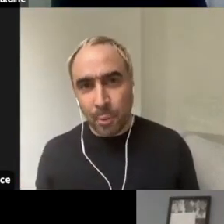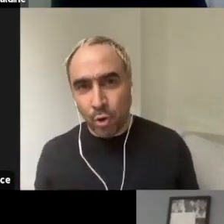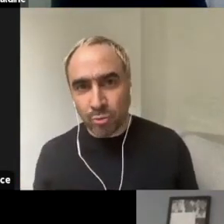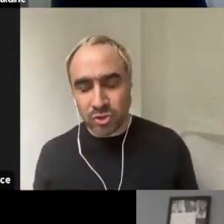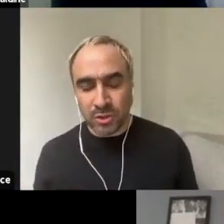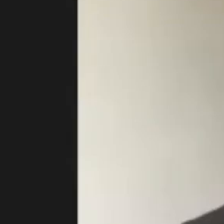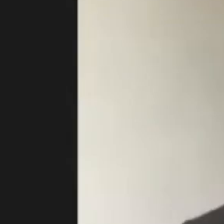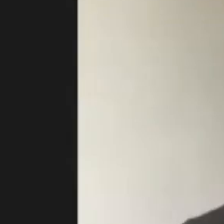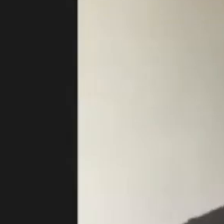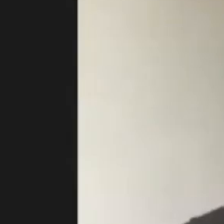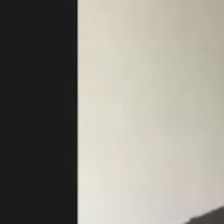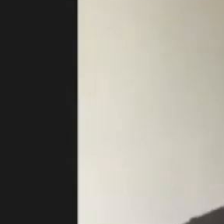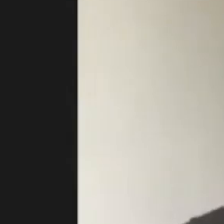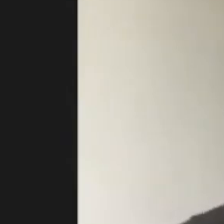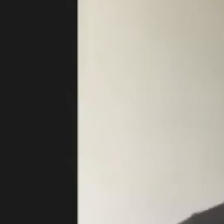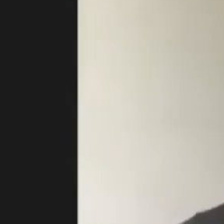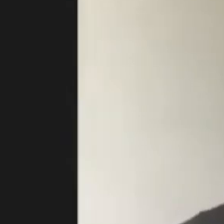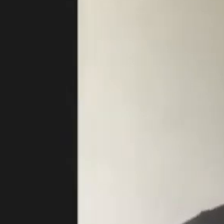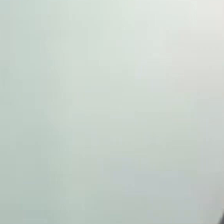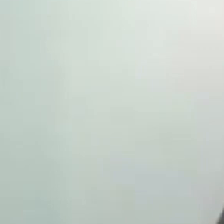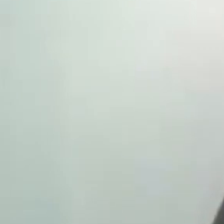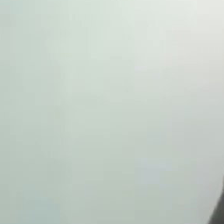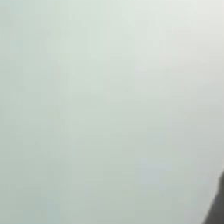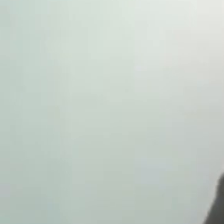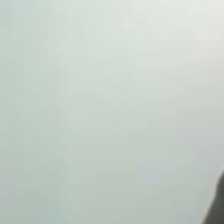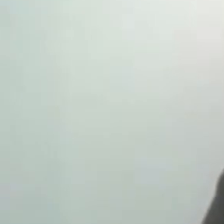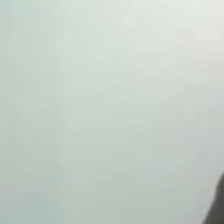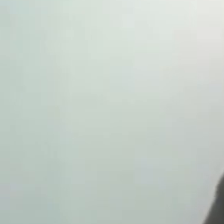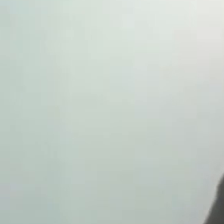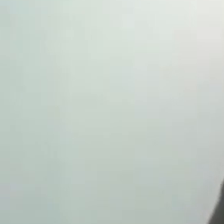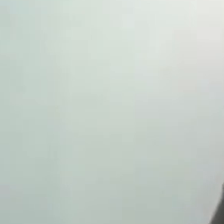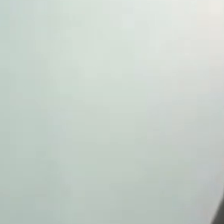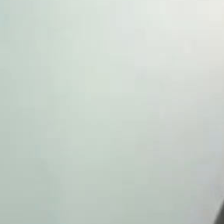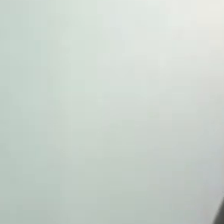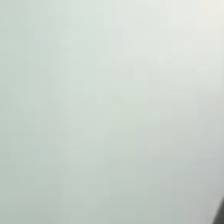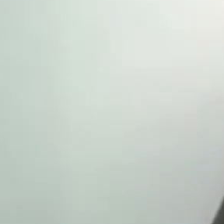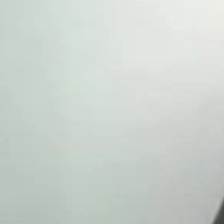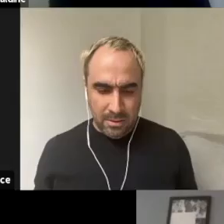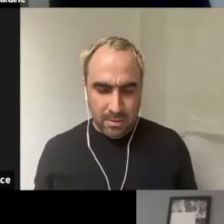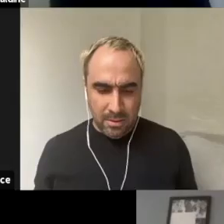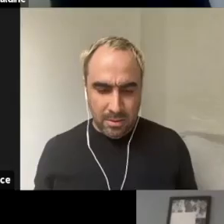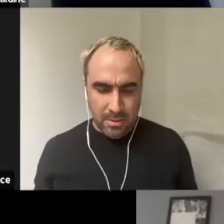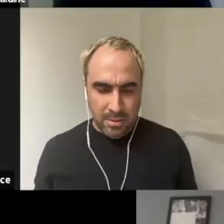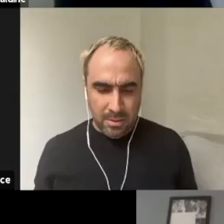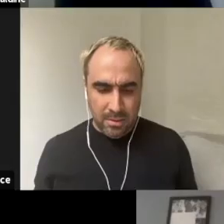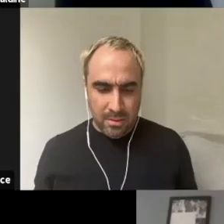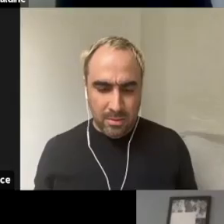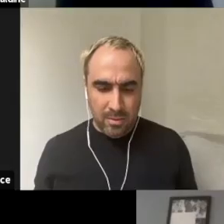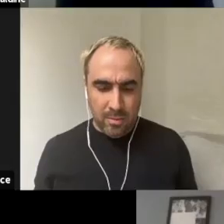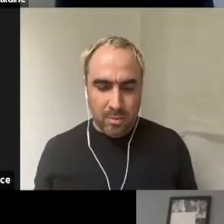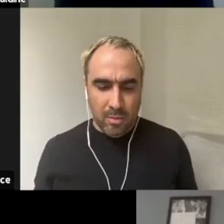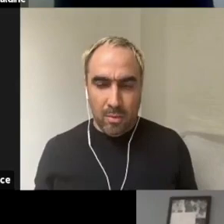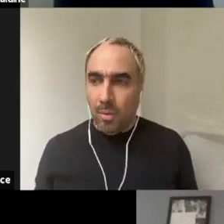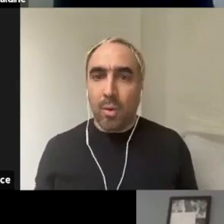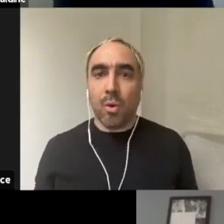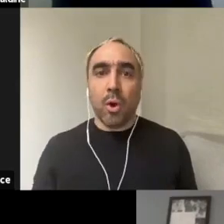see in pornos. I've been told. Dawn, 45, quiet, is crying. The staff are shocked and